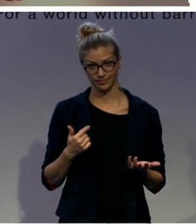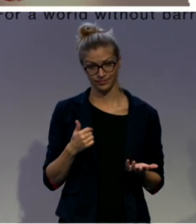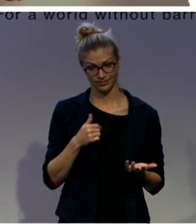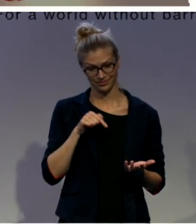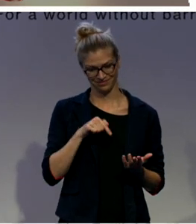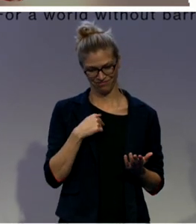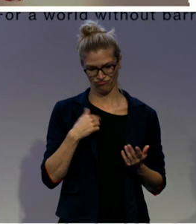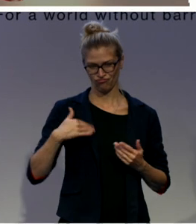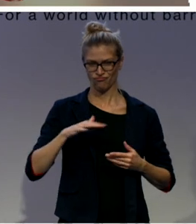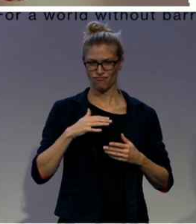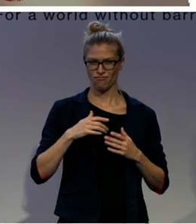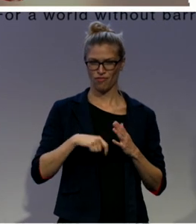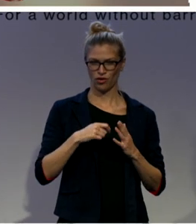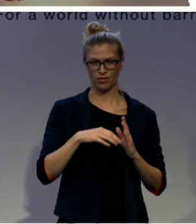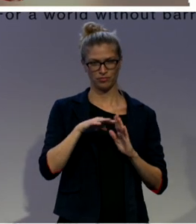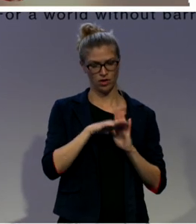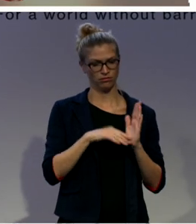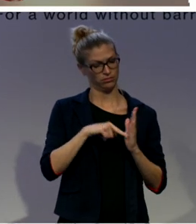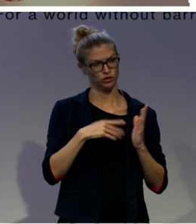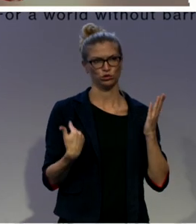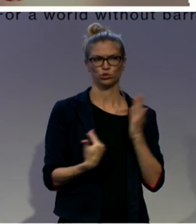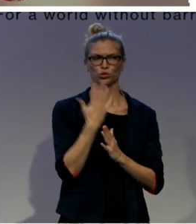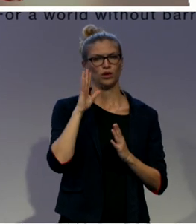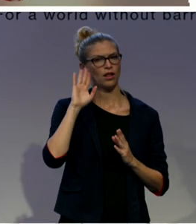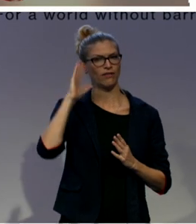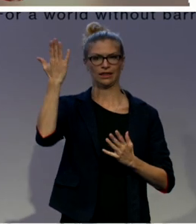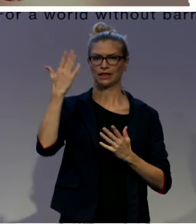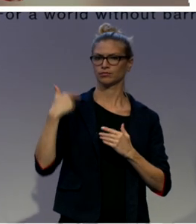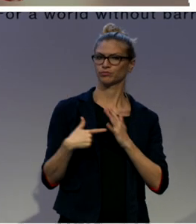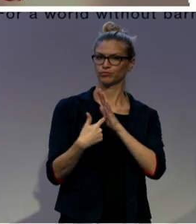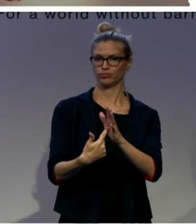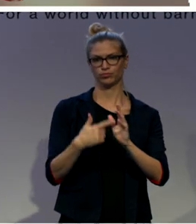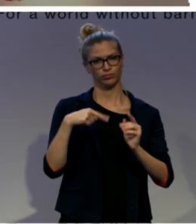it's very innovative because not only involve the people with disability but also their families.